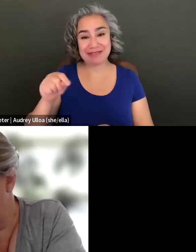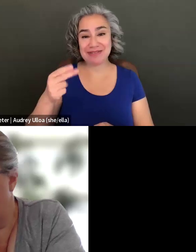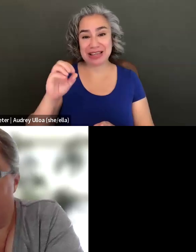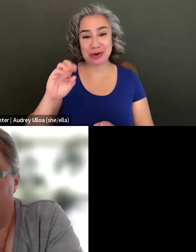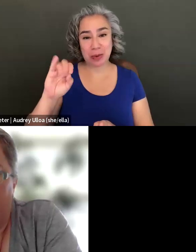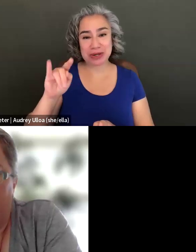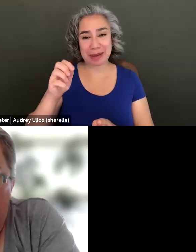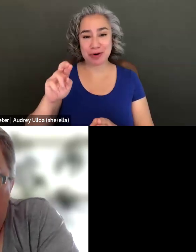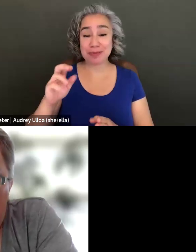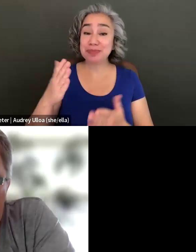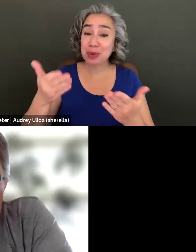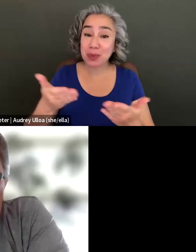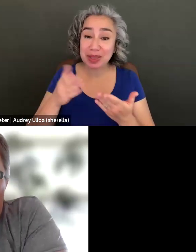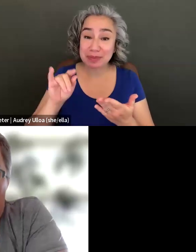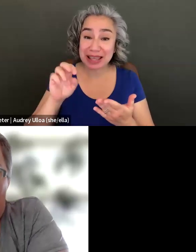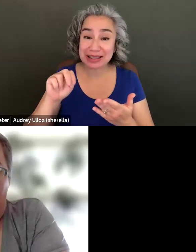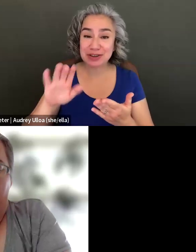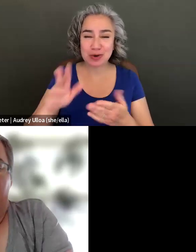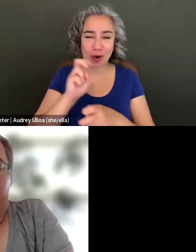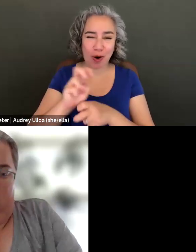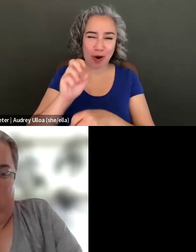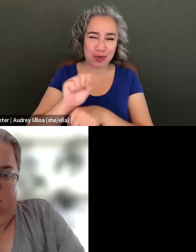you for all your hard work this summer.